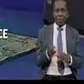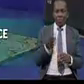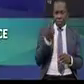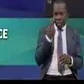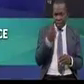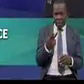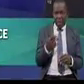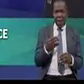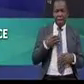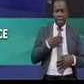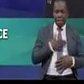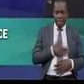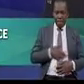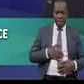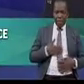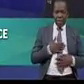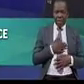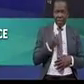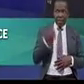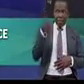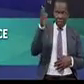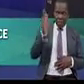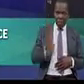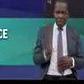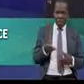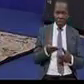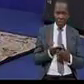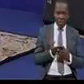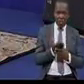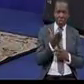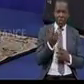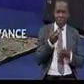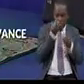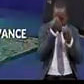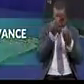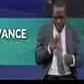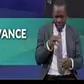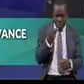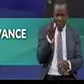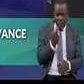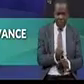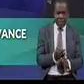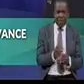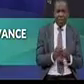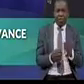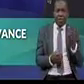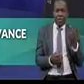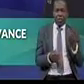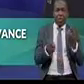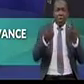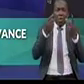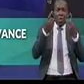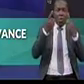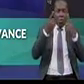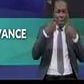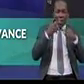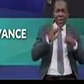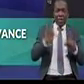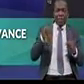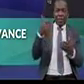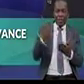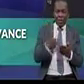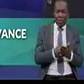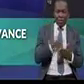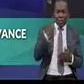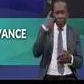the obedience of faith. Number two, proclaiming the gospel for observance